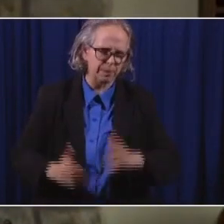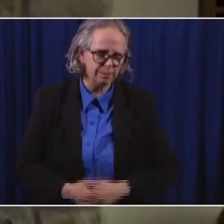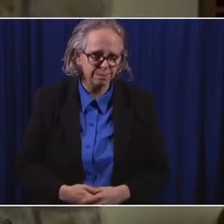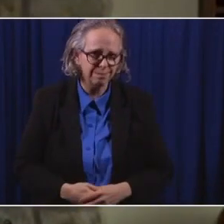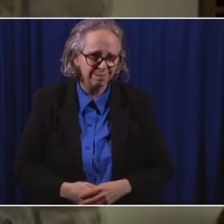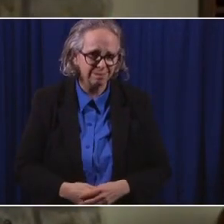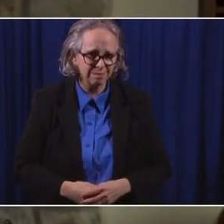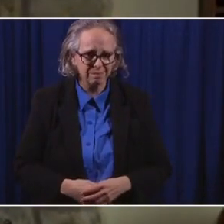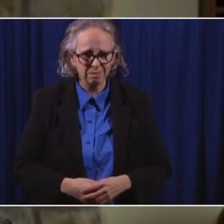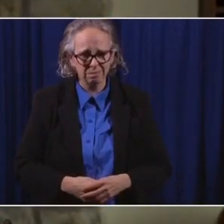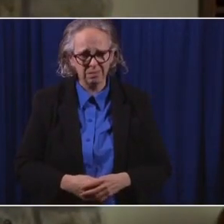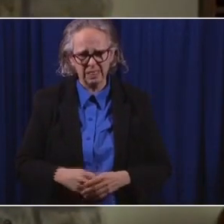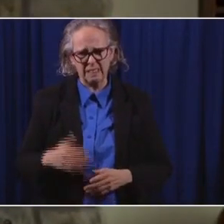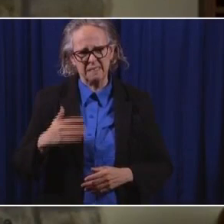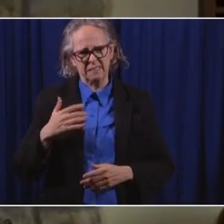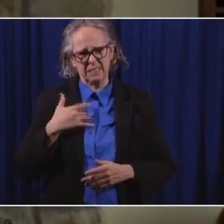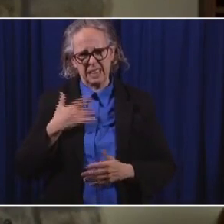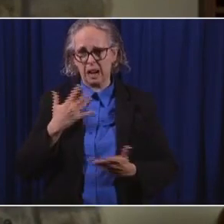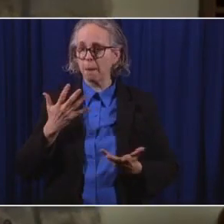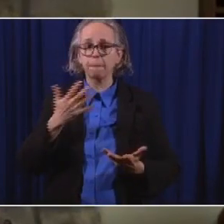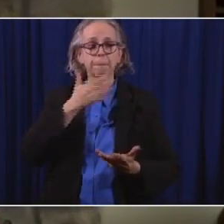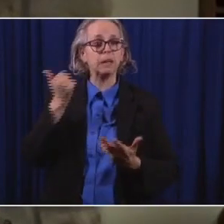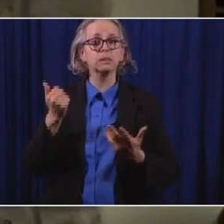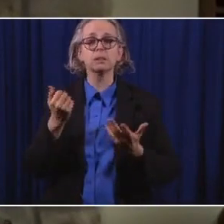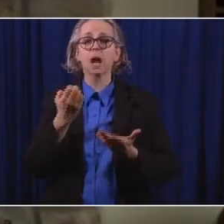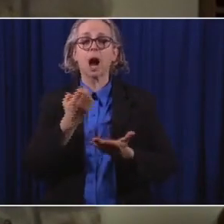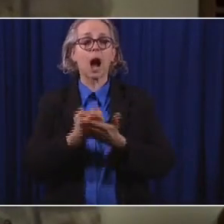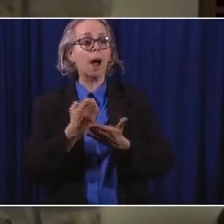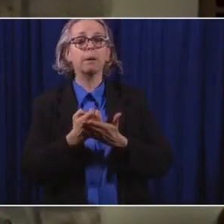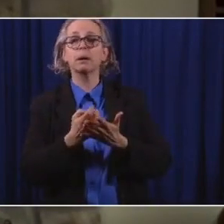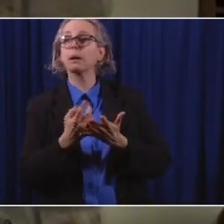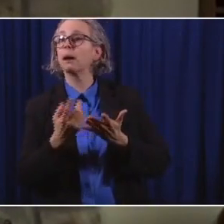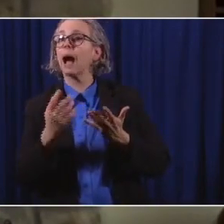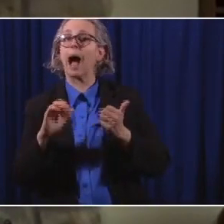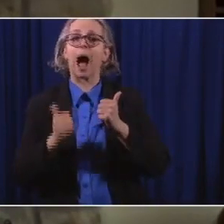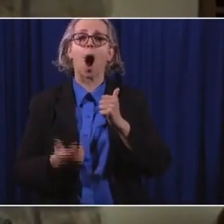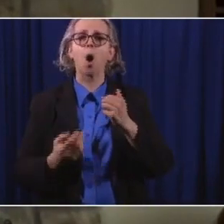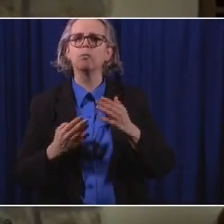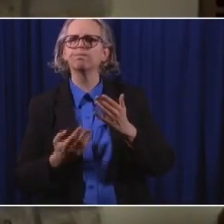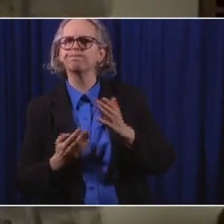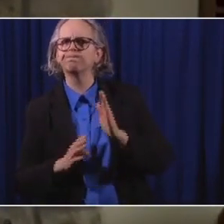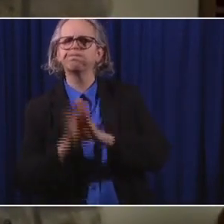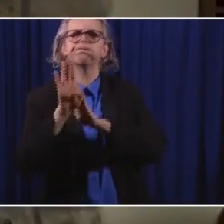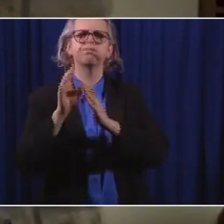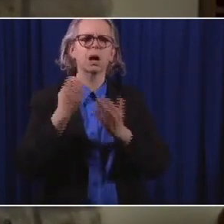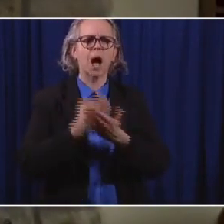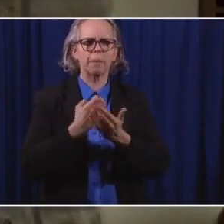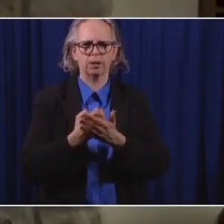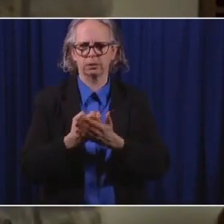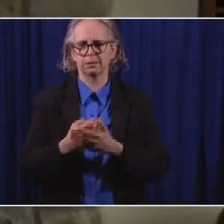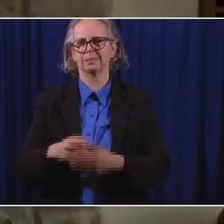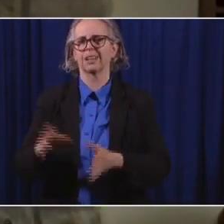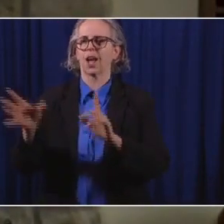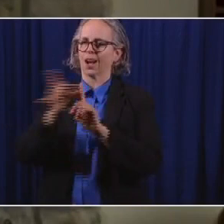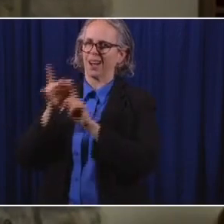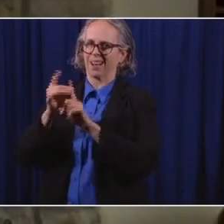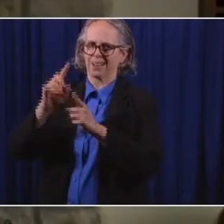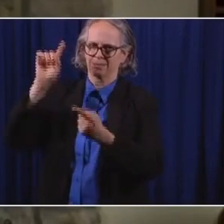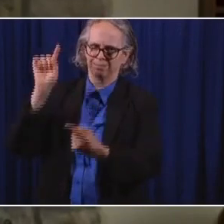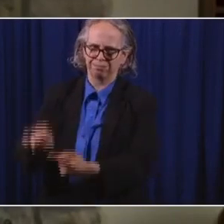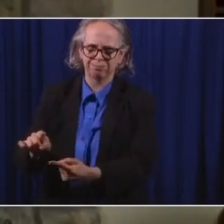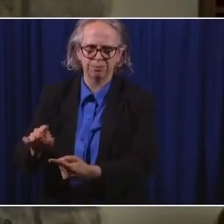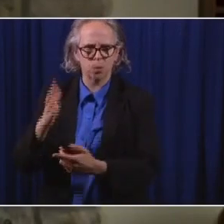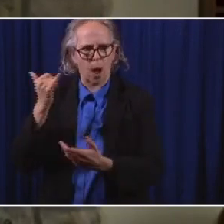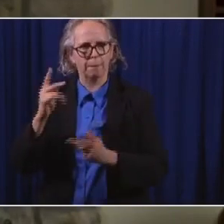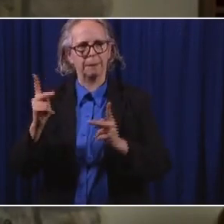people economically is for this state to keep working. And the biggest threat to work, the biggest